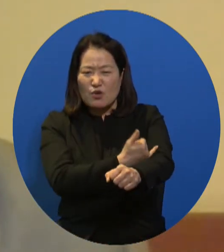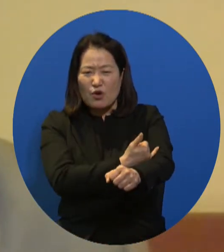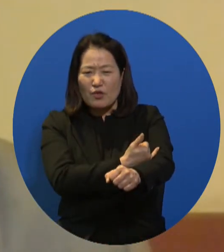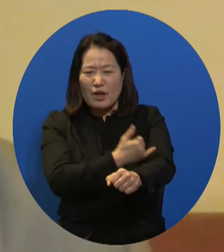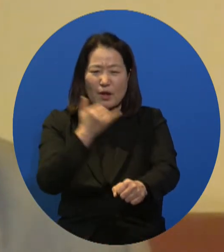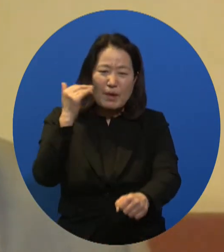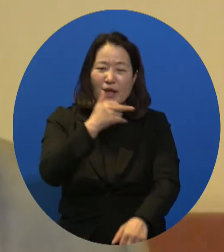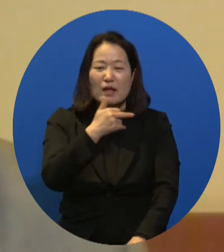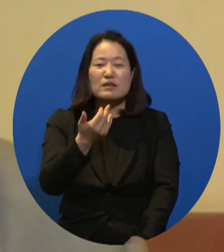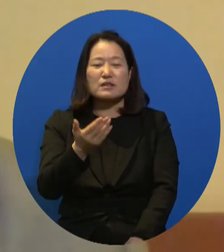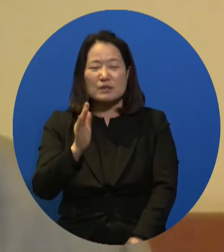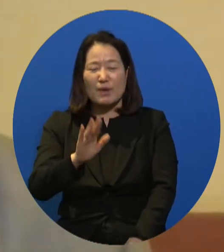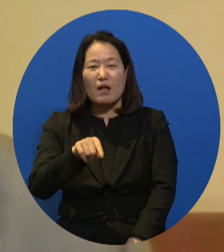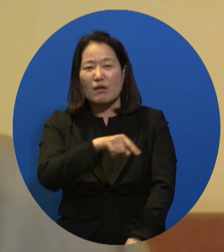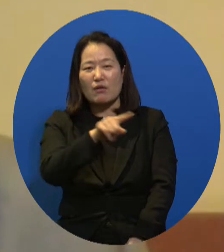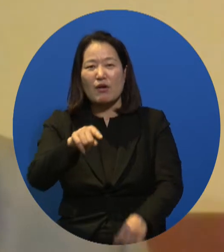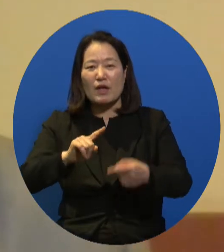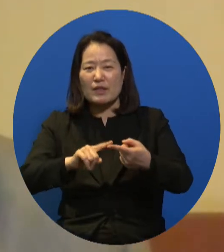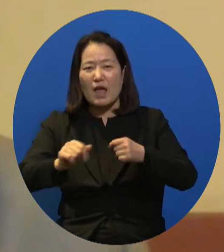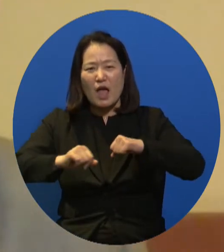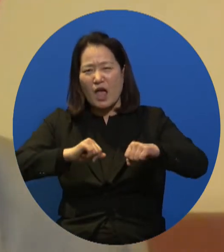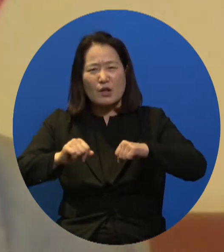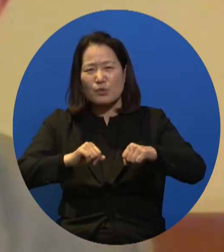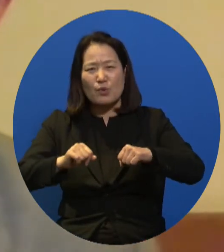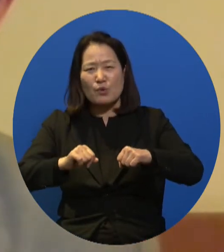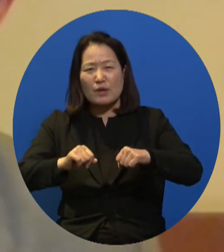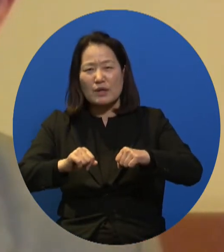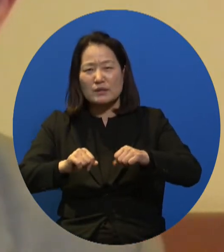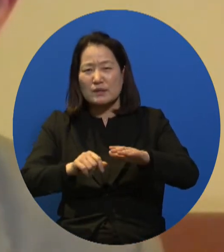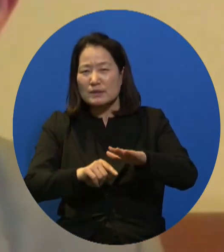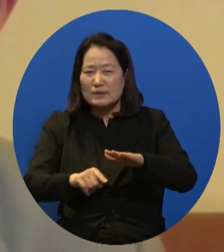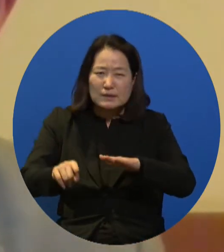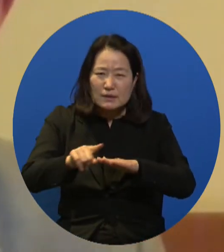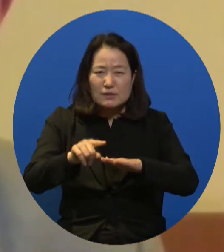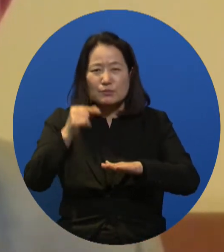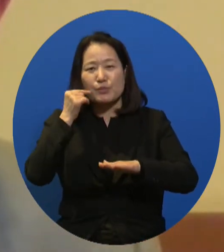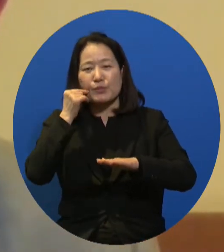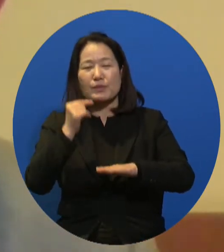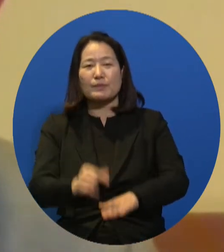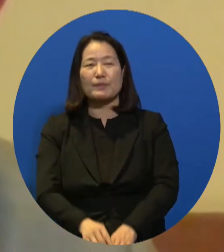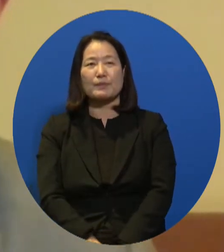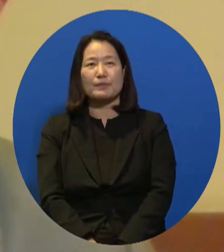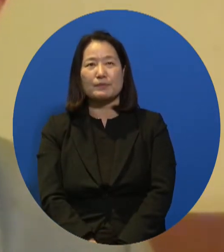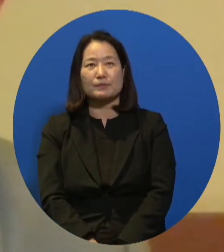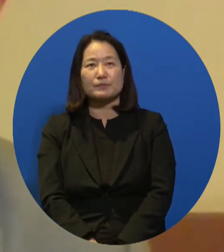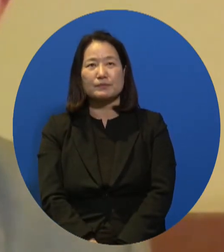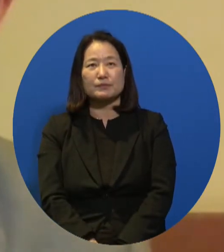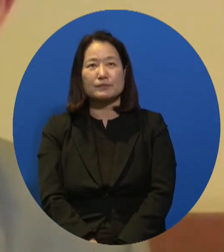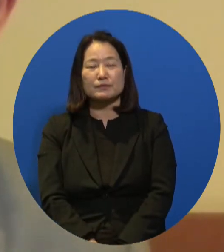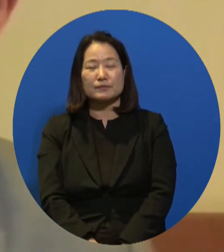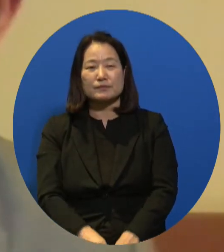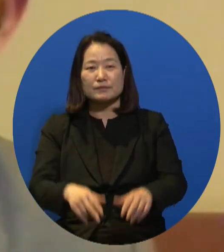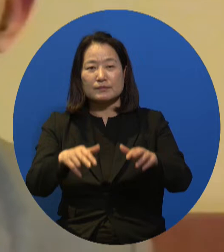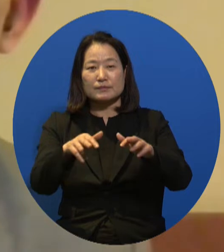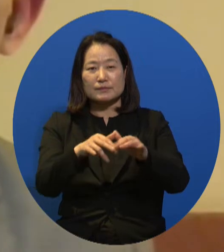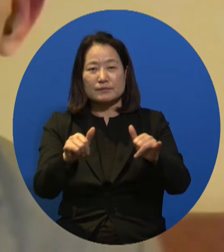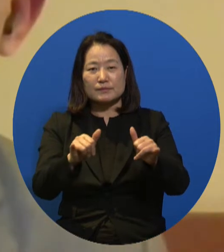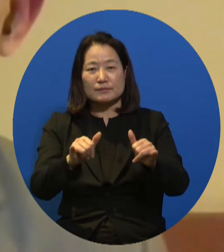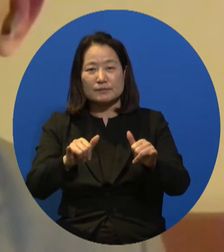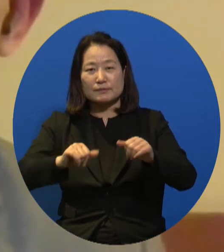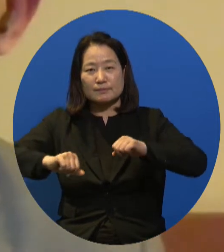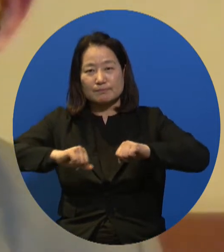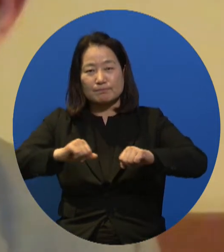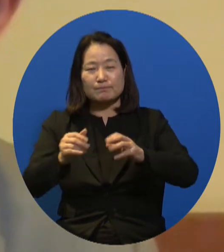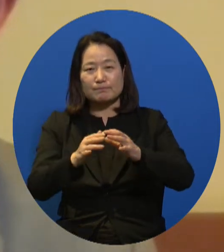of organisations and individual activists with disabilities who speak out. They place formal and